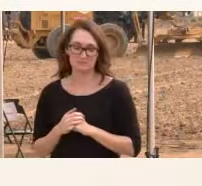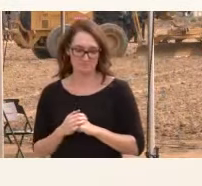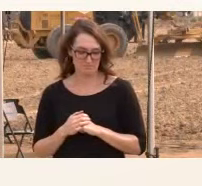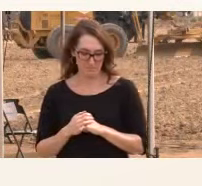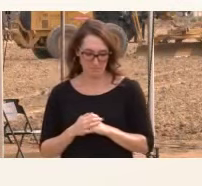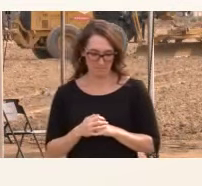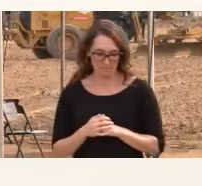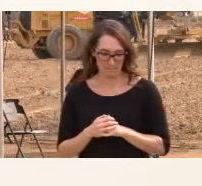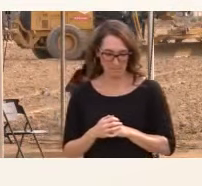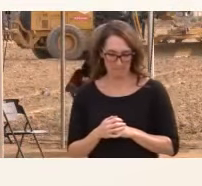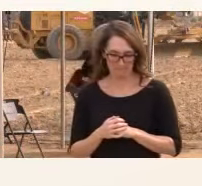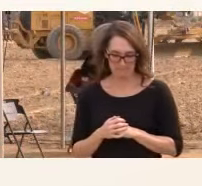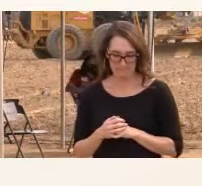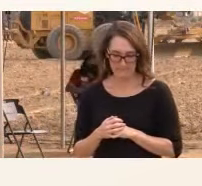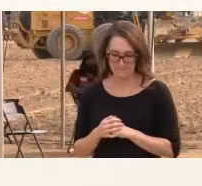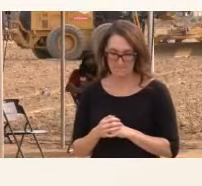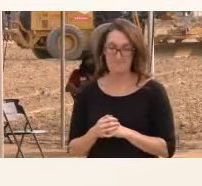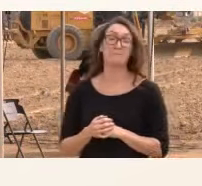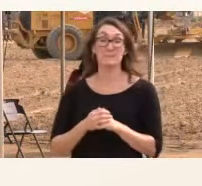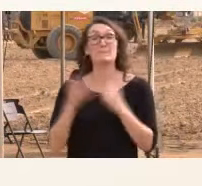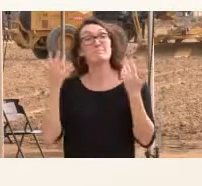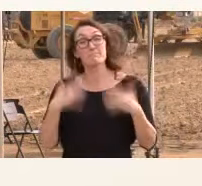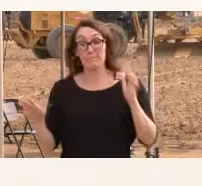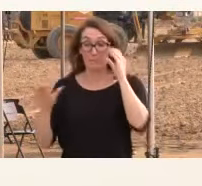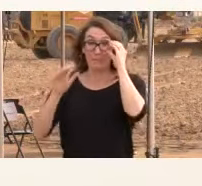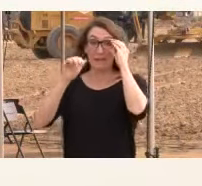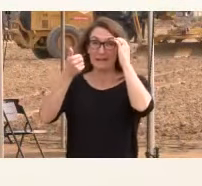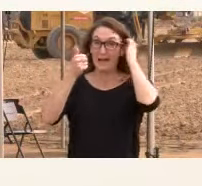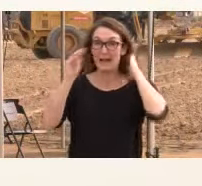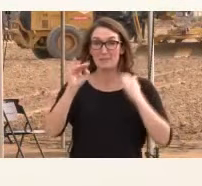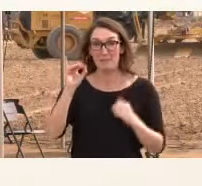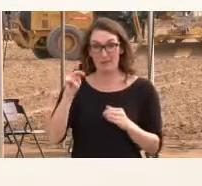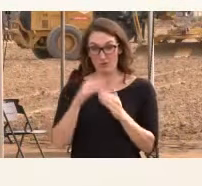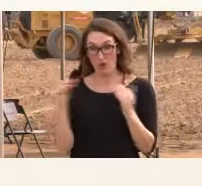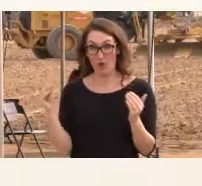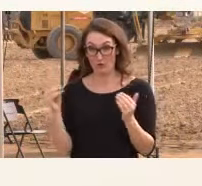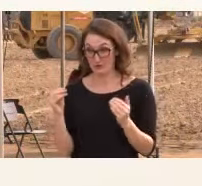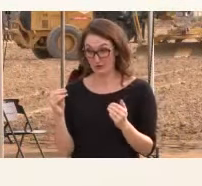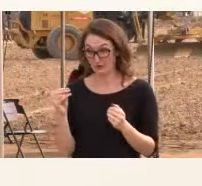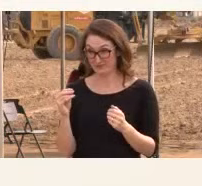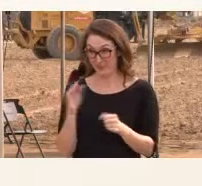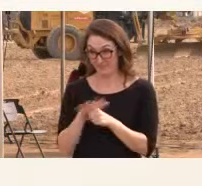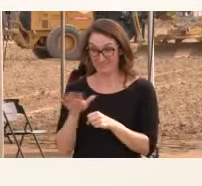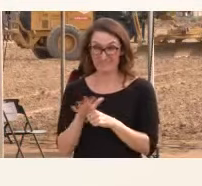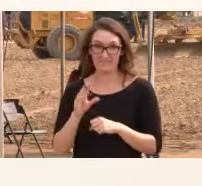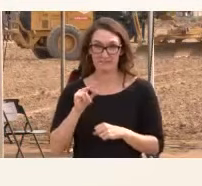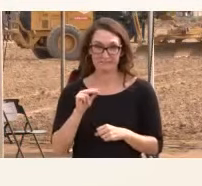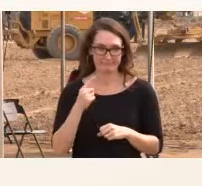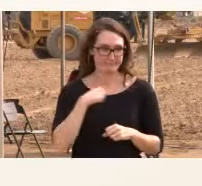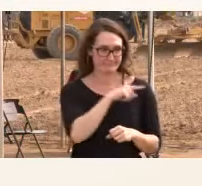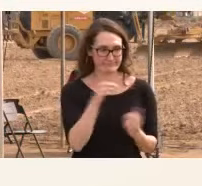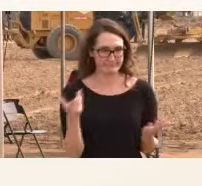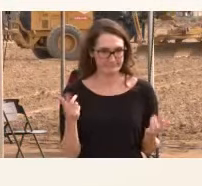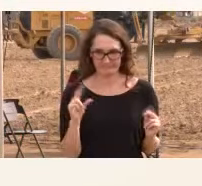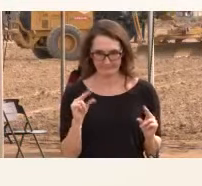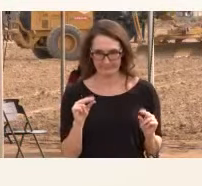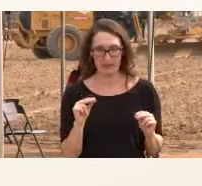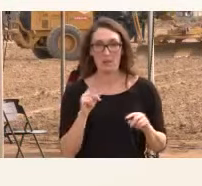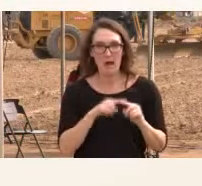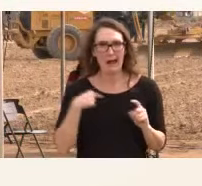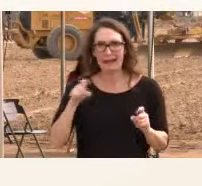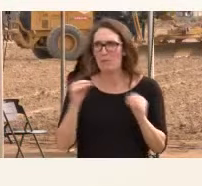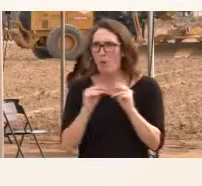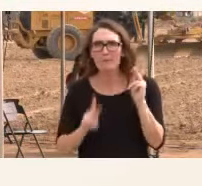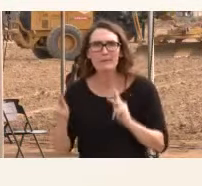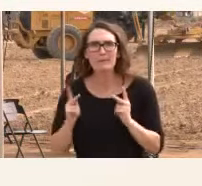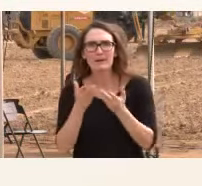we understood that a $10 million set aside and a $500 million bond wasn't gonna be good enough. But we needed more people helping us.